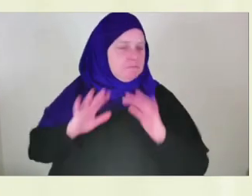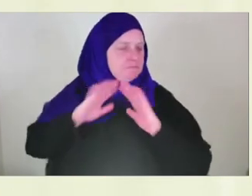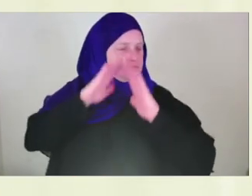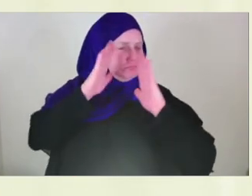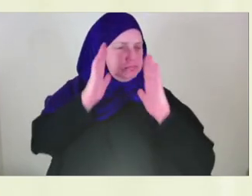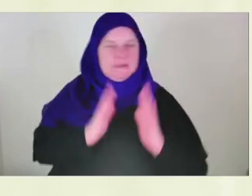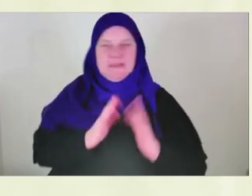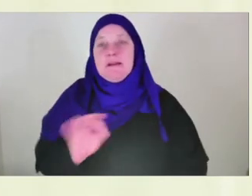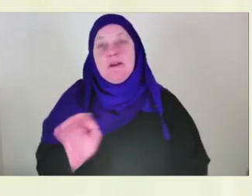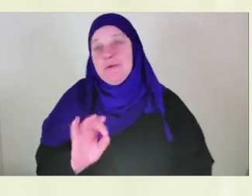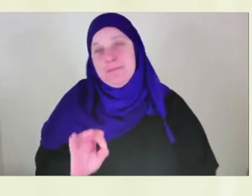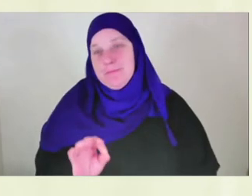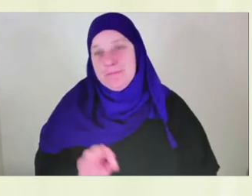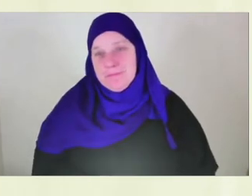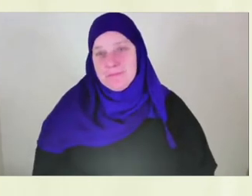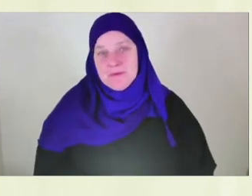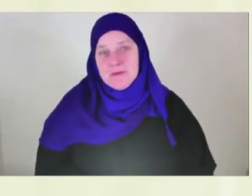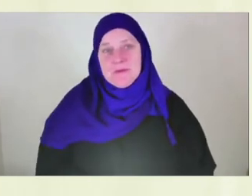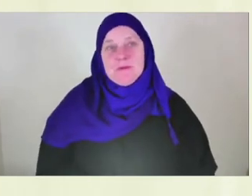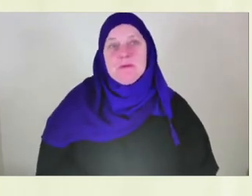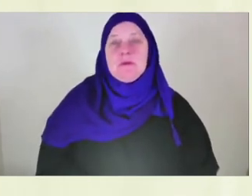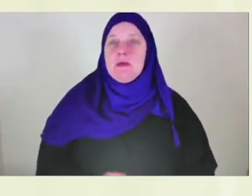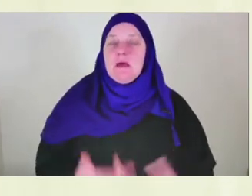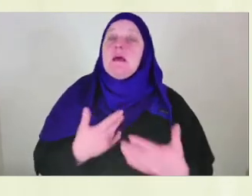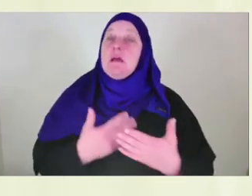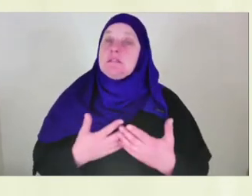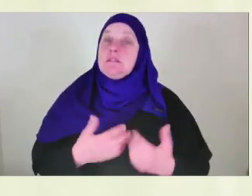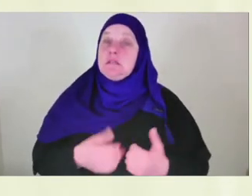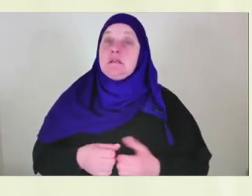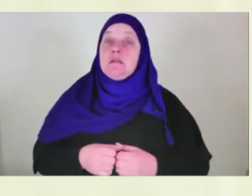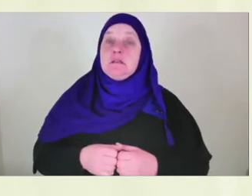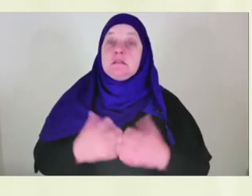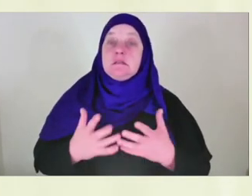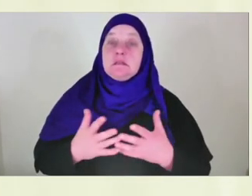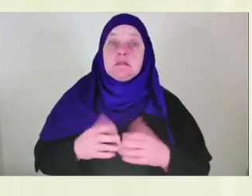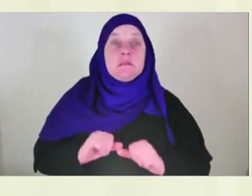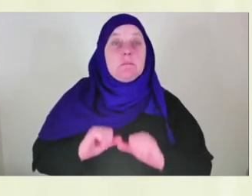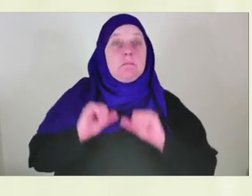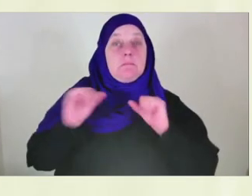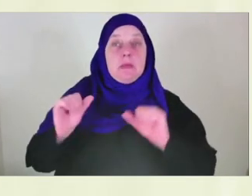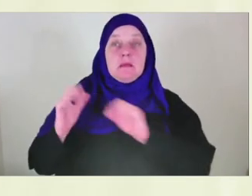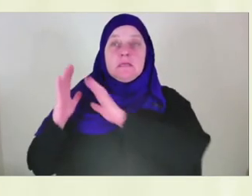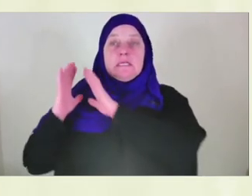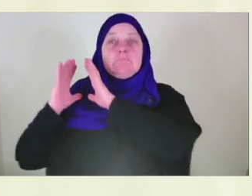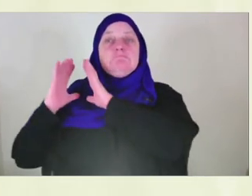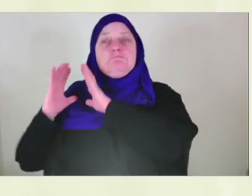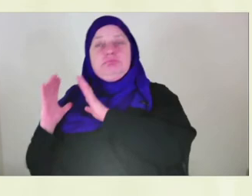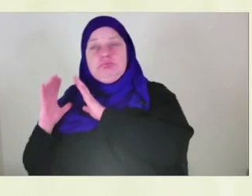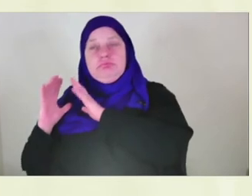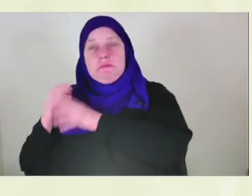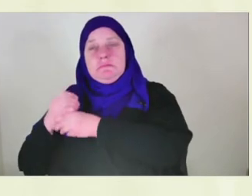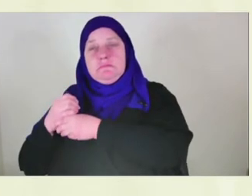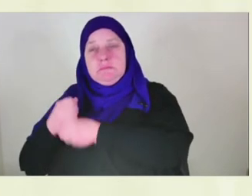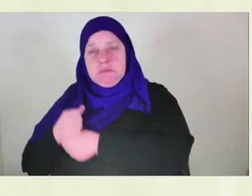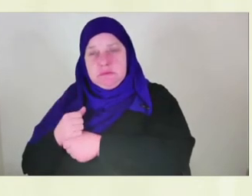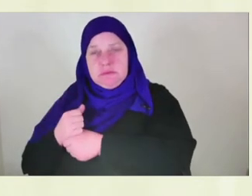a very big burden. Just to let you know, Sheikh Murtada al-Ansari, rahmatullah